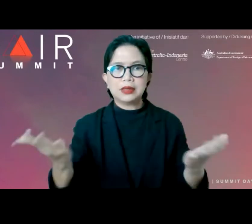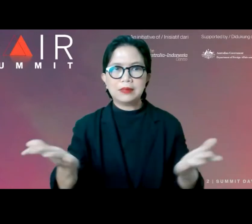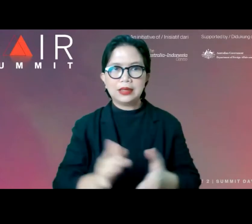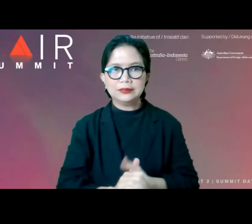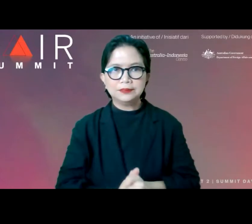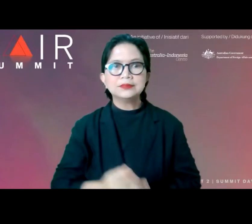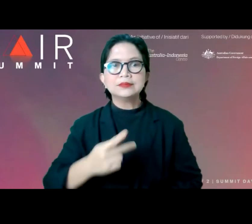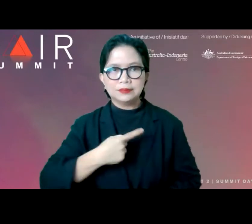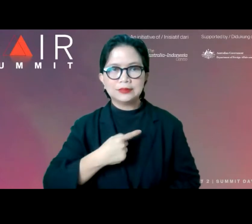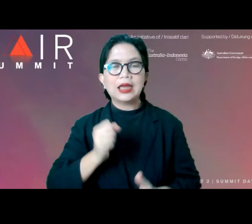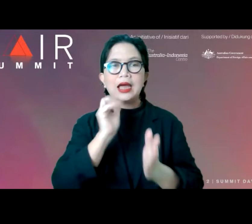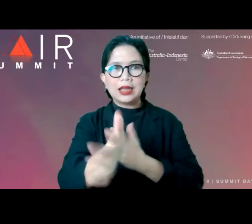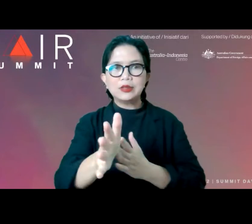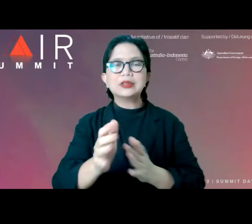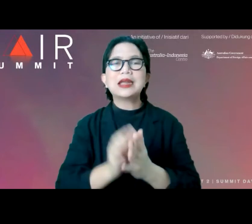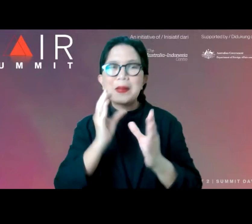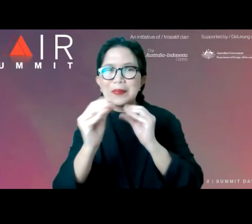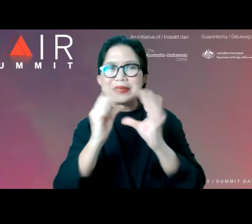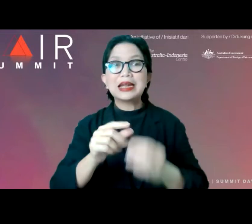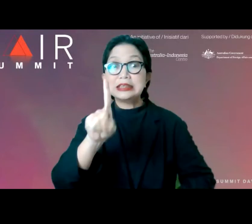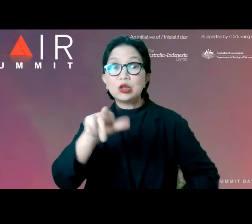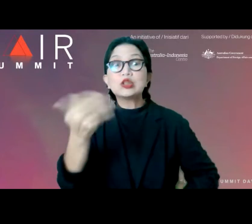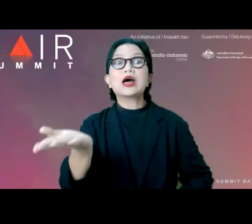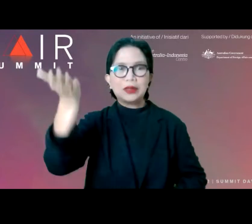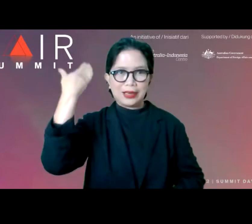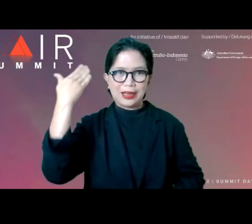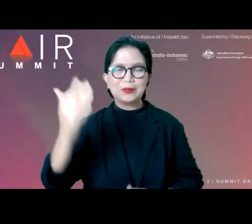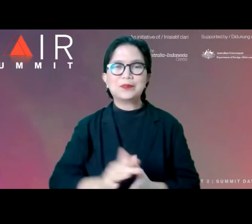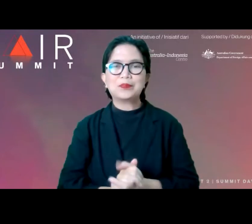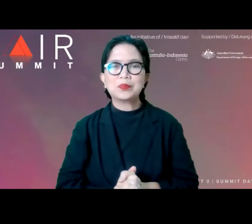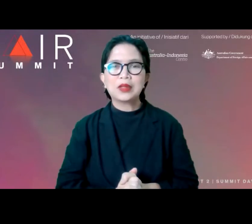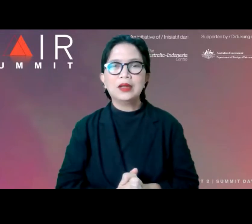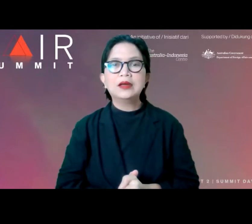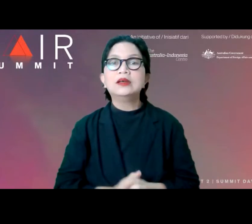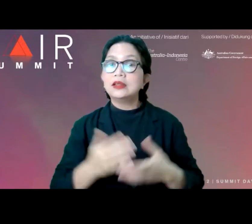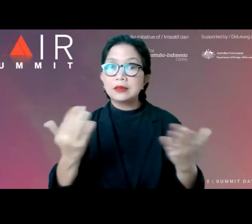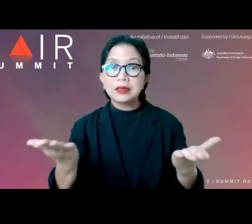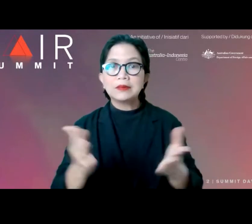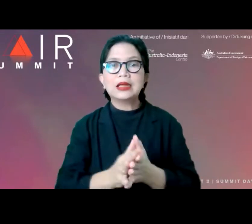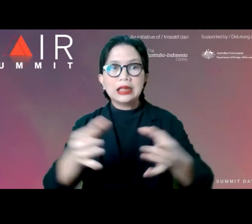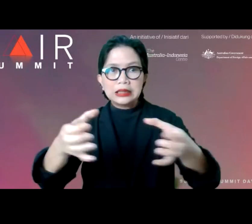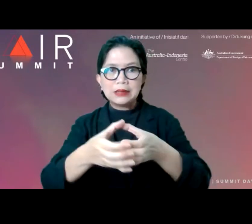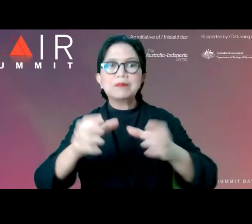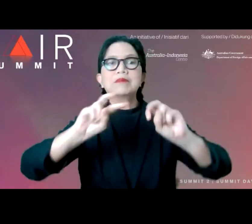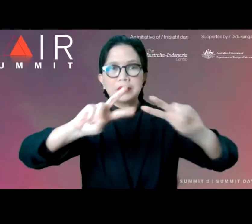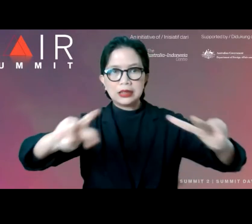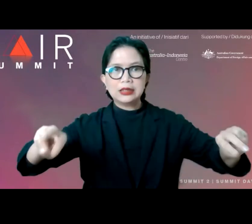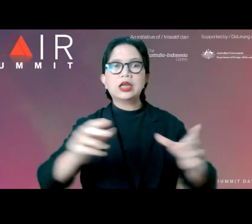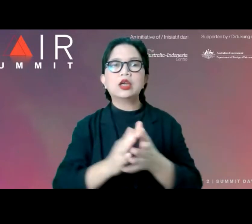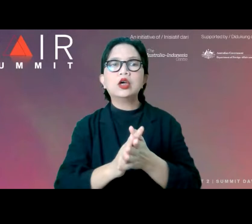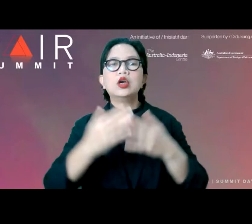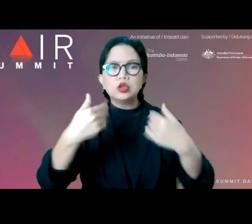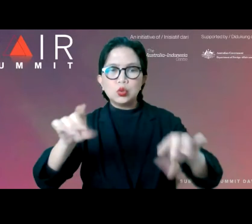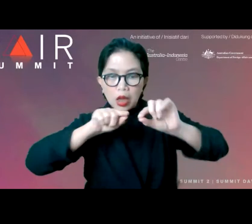a year ago, I guess, and where the research team has gone into much more detail on the ground, looking at